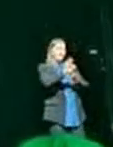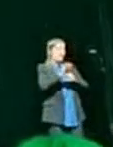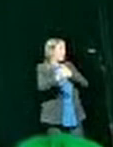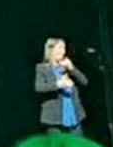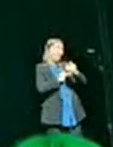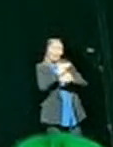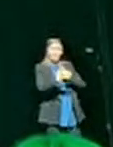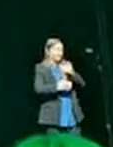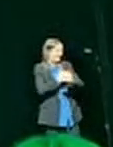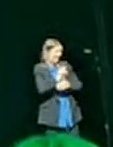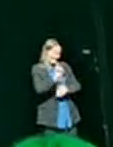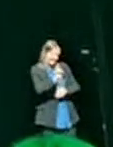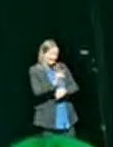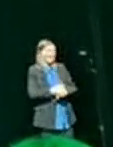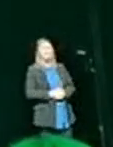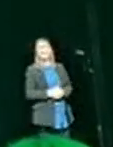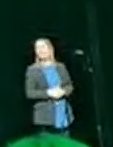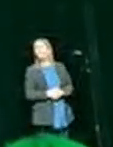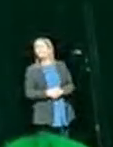hospital.